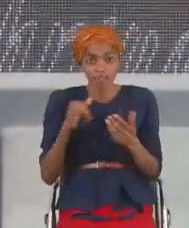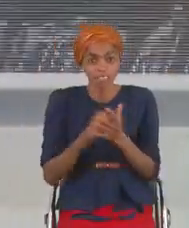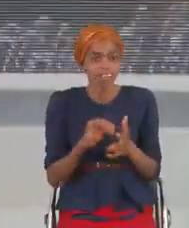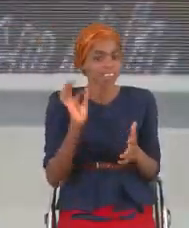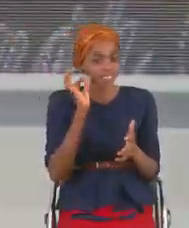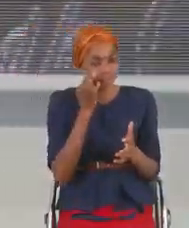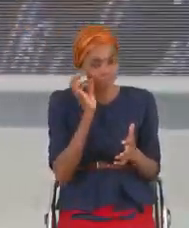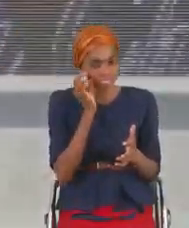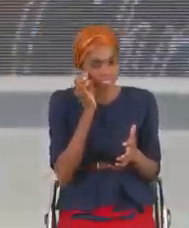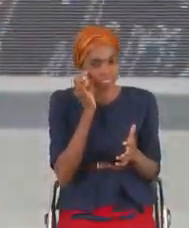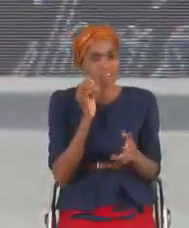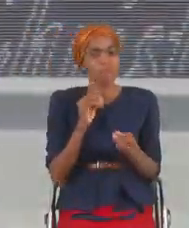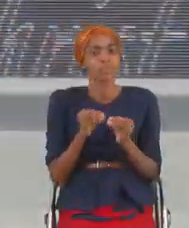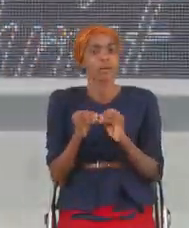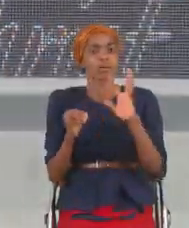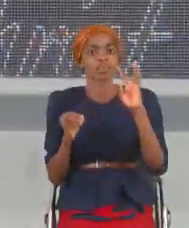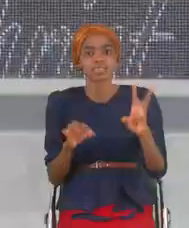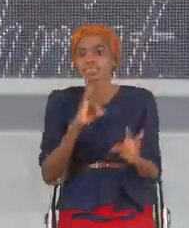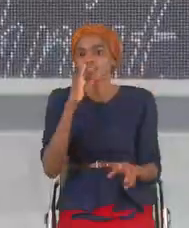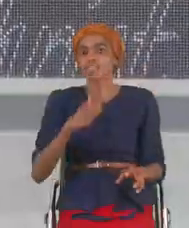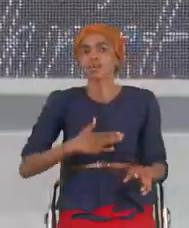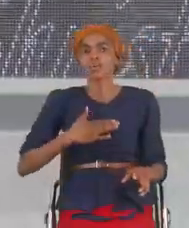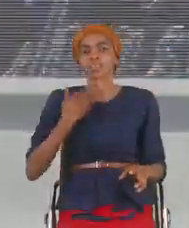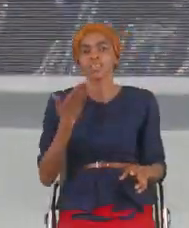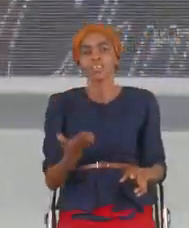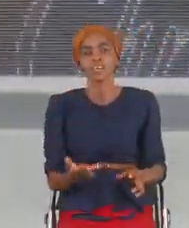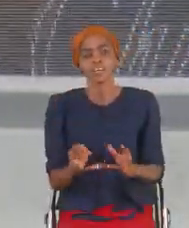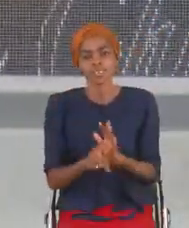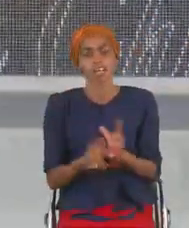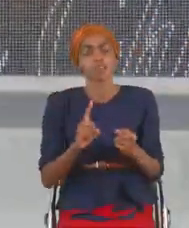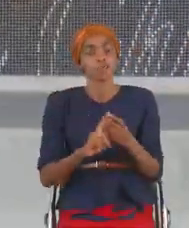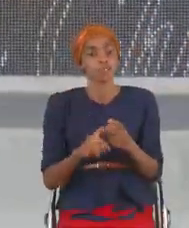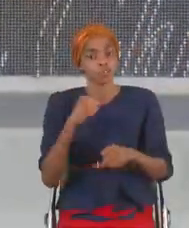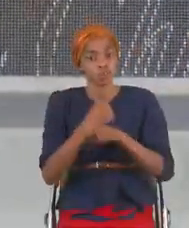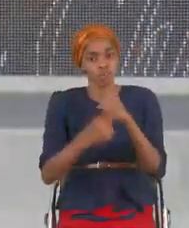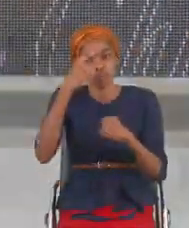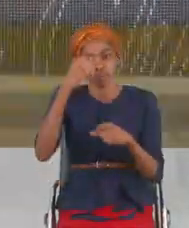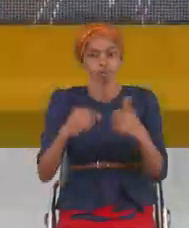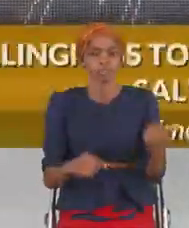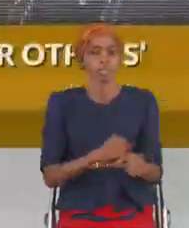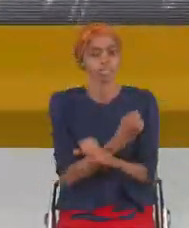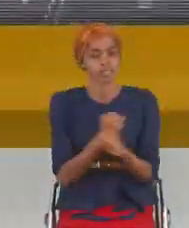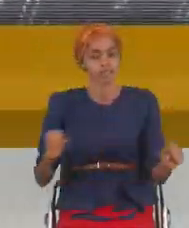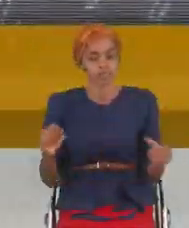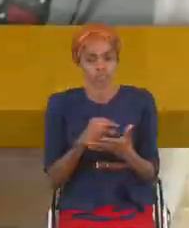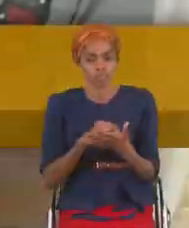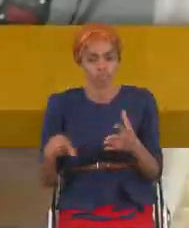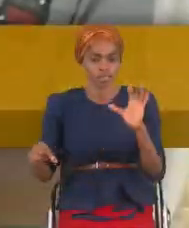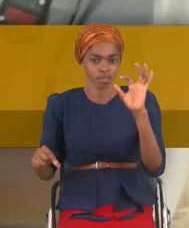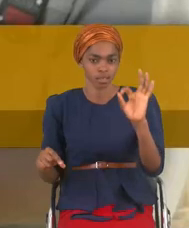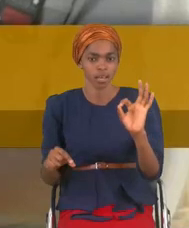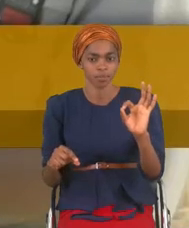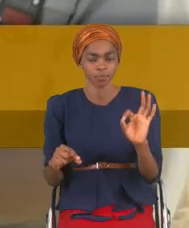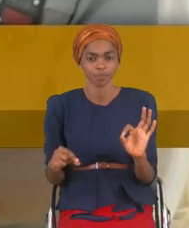six is the willingness to suffer for others salvation look at verse nine